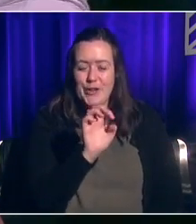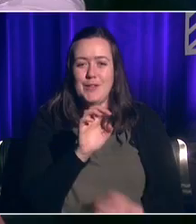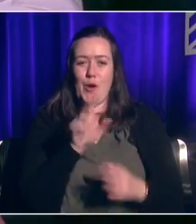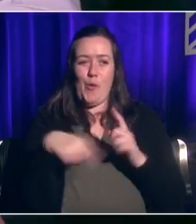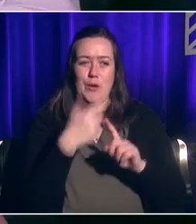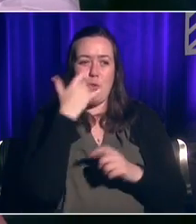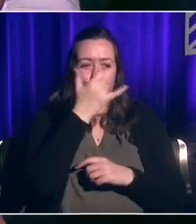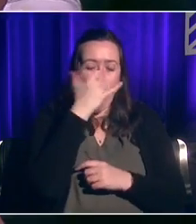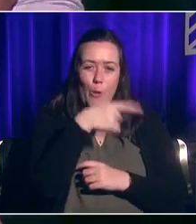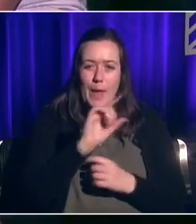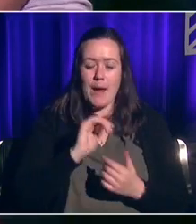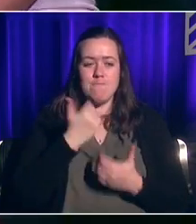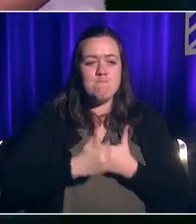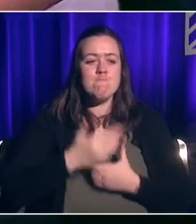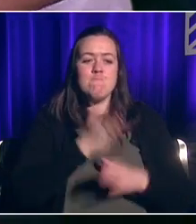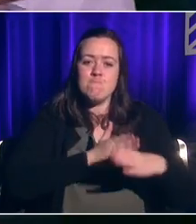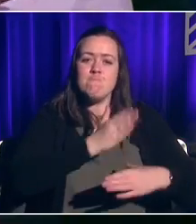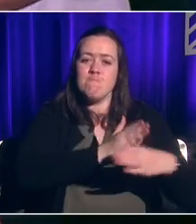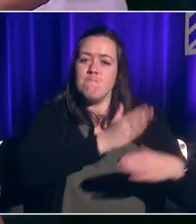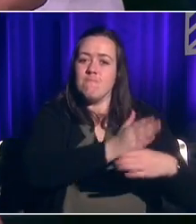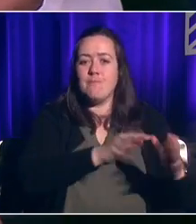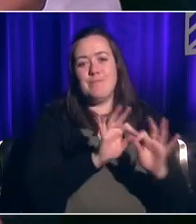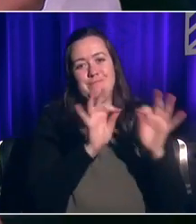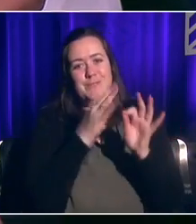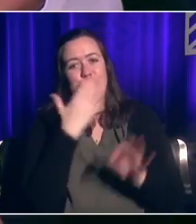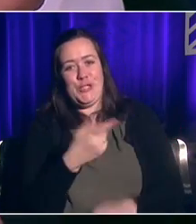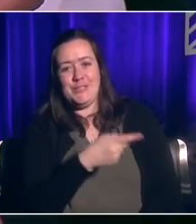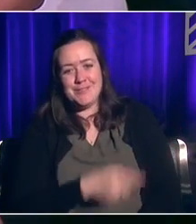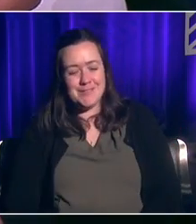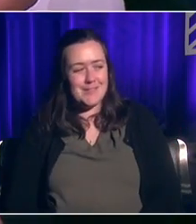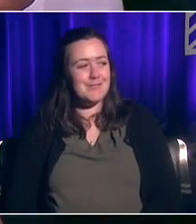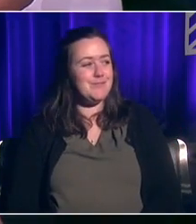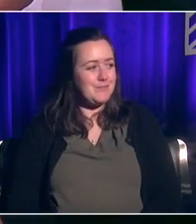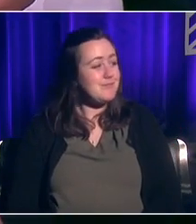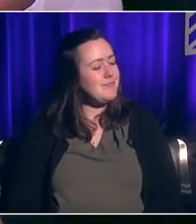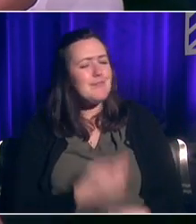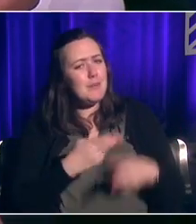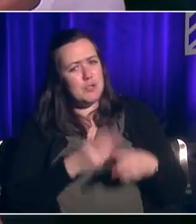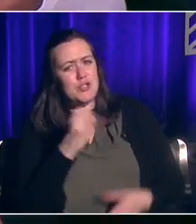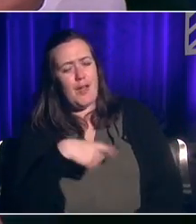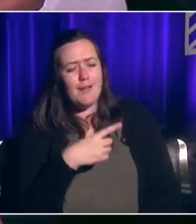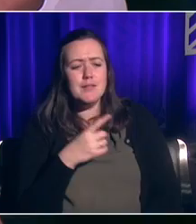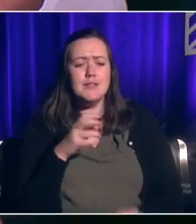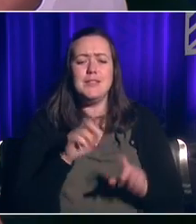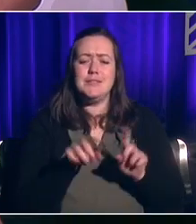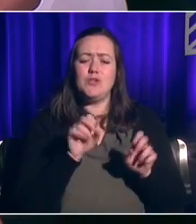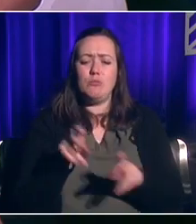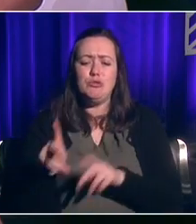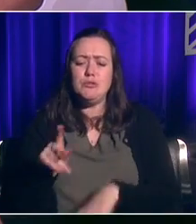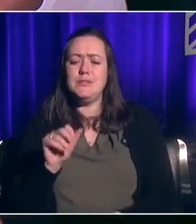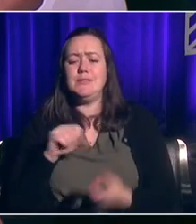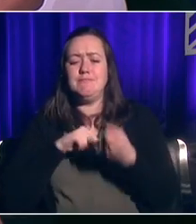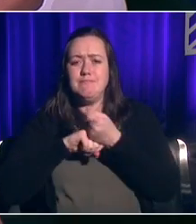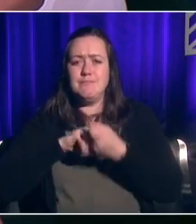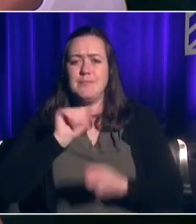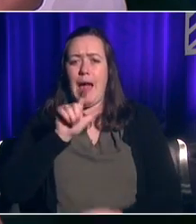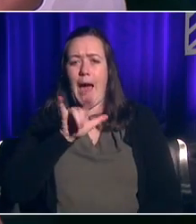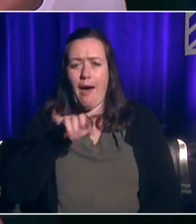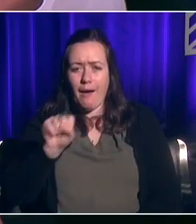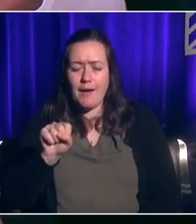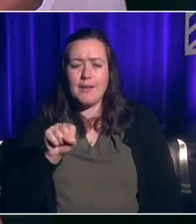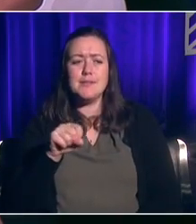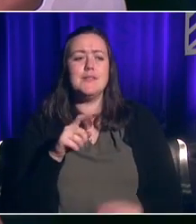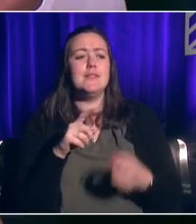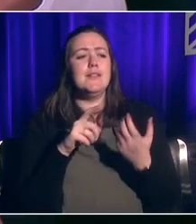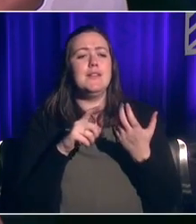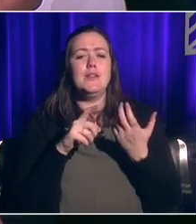Speaking of that, you talk about looking at kind of the opportunities, allies. Are there kind of non-traditional allies that